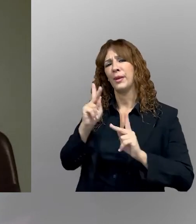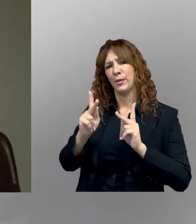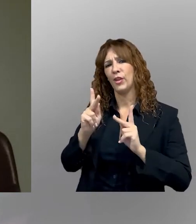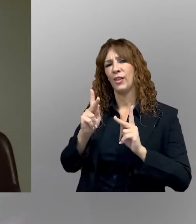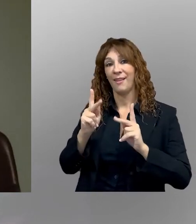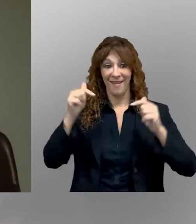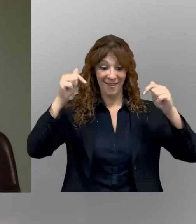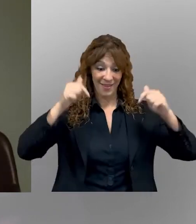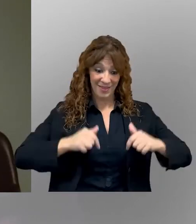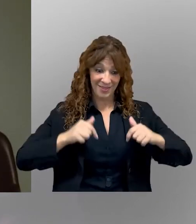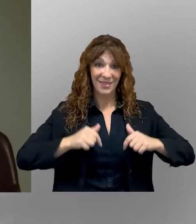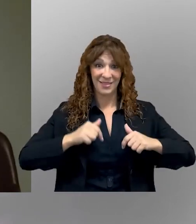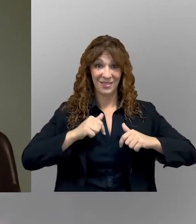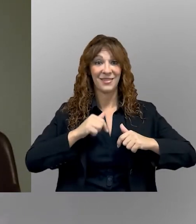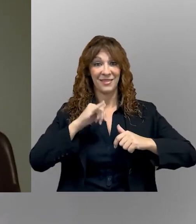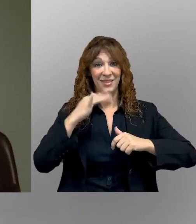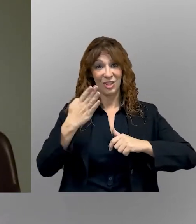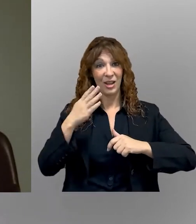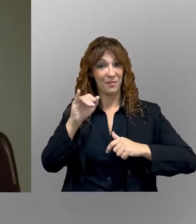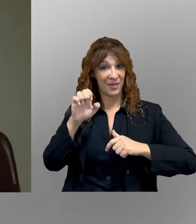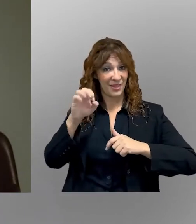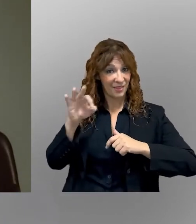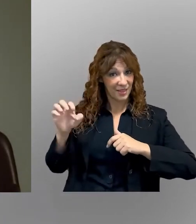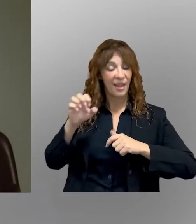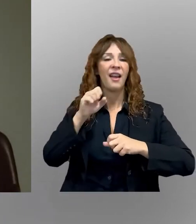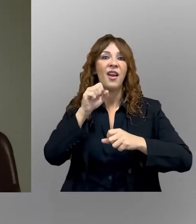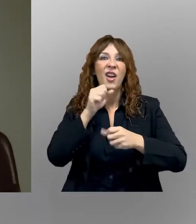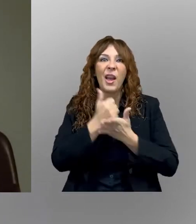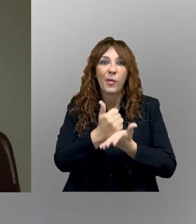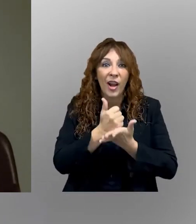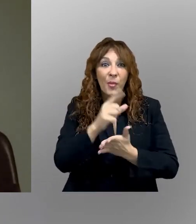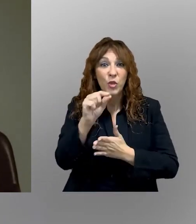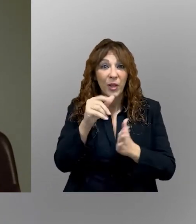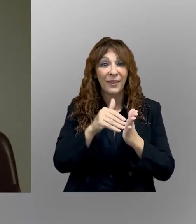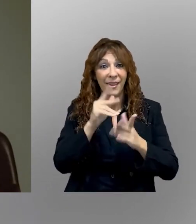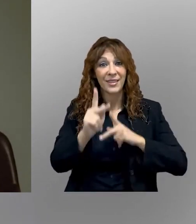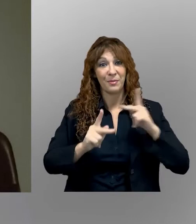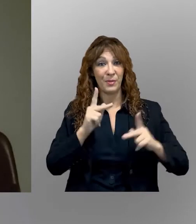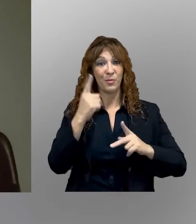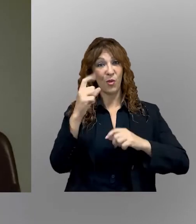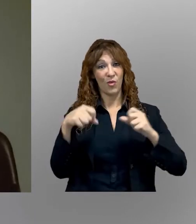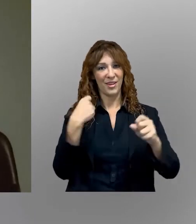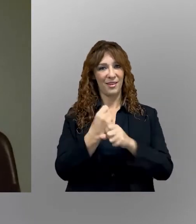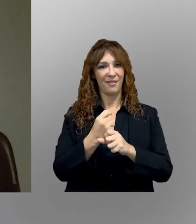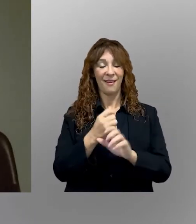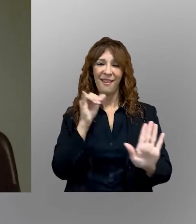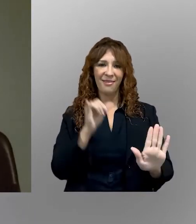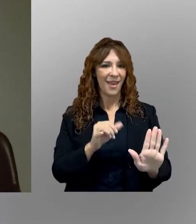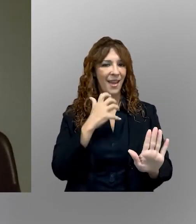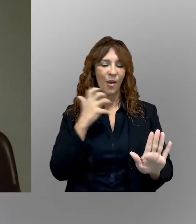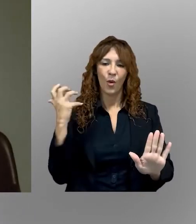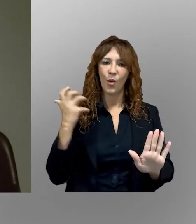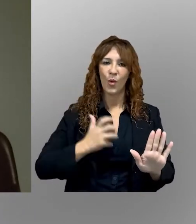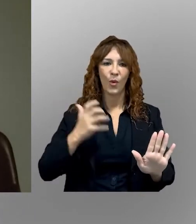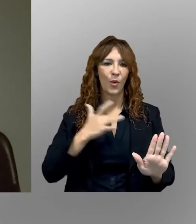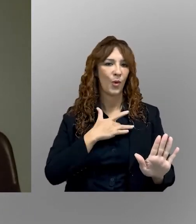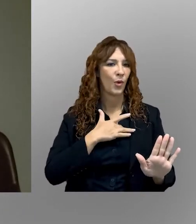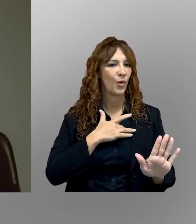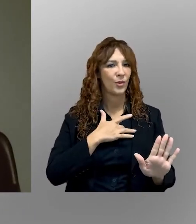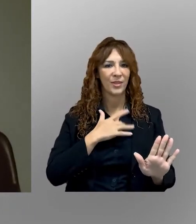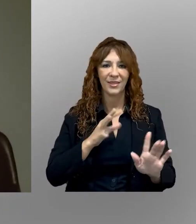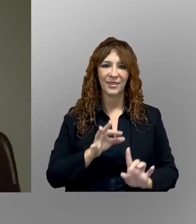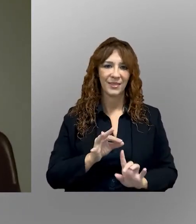help 65 people. At this job, we're able to help 20,000 people in a year. And I think that's